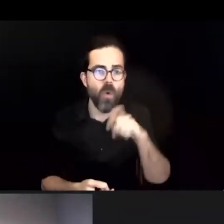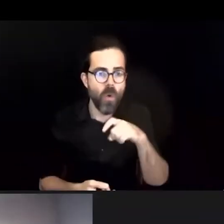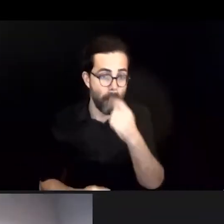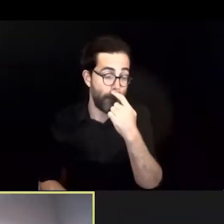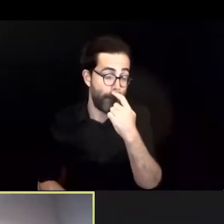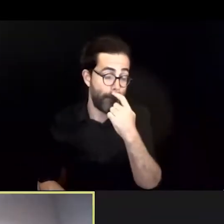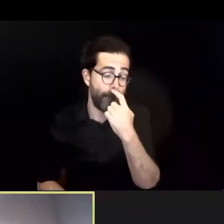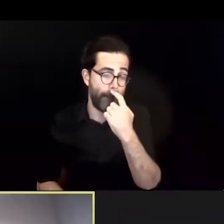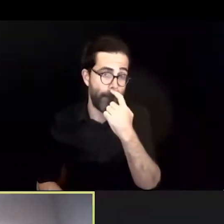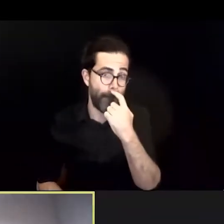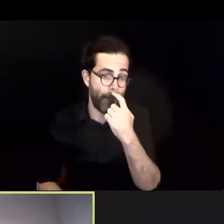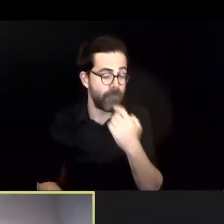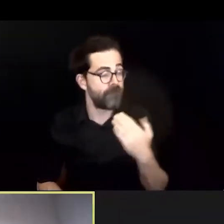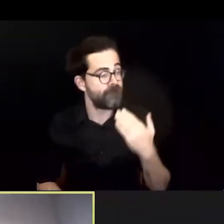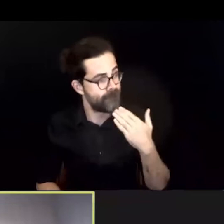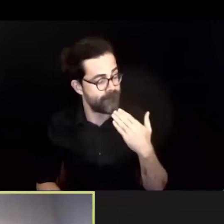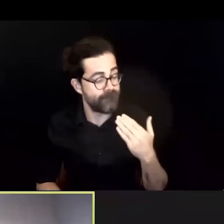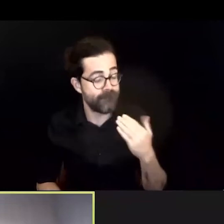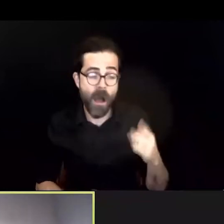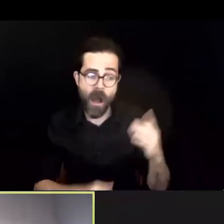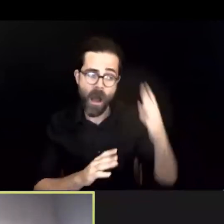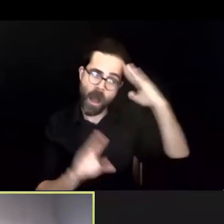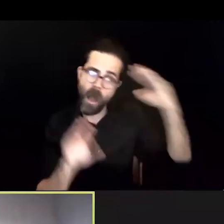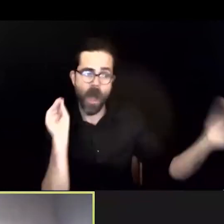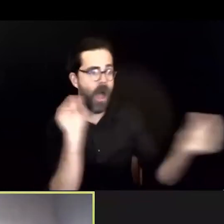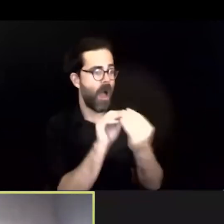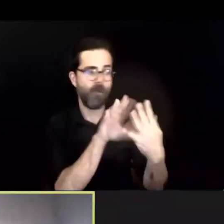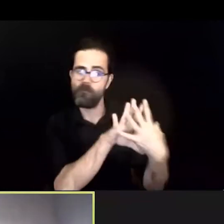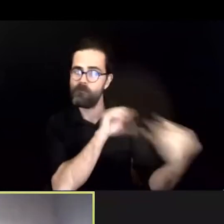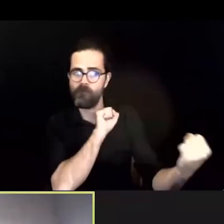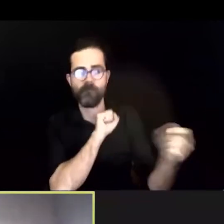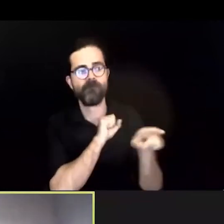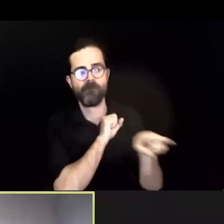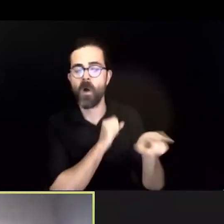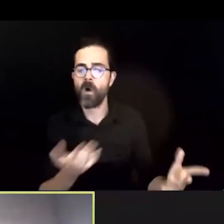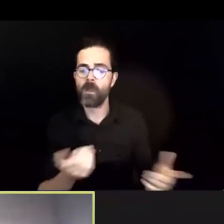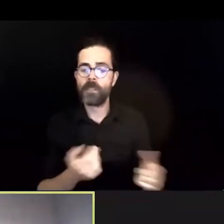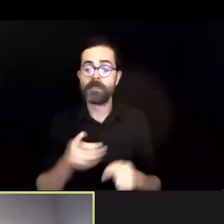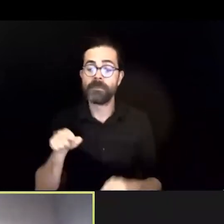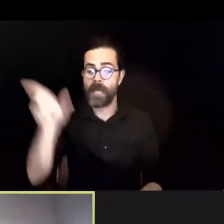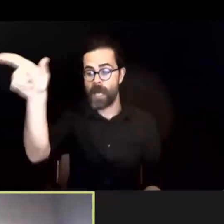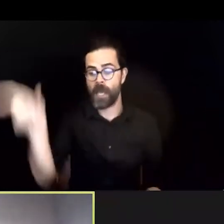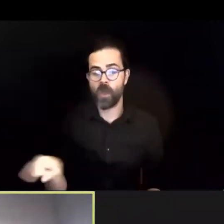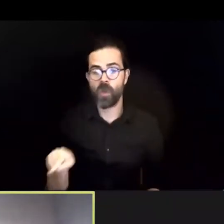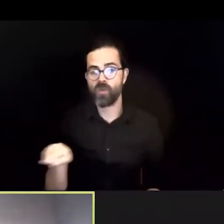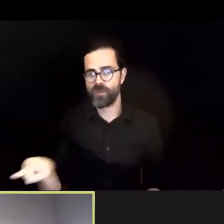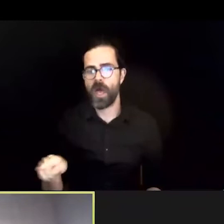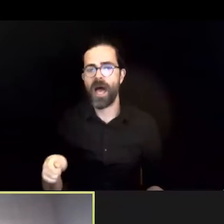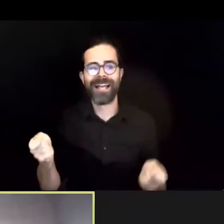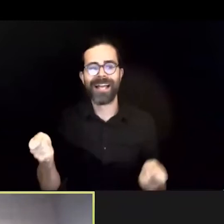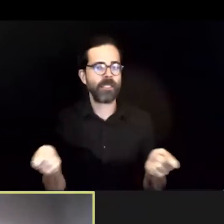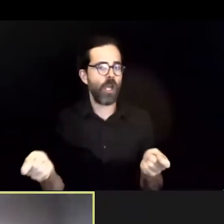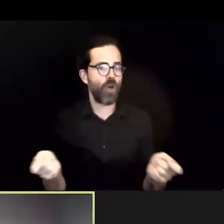Yeah, thank you very much. I agree. It's important to stress it's about the end user being the person who's in control